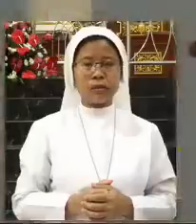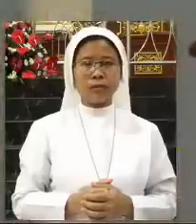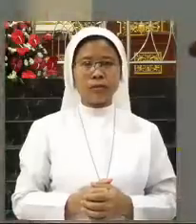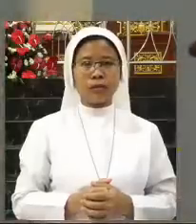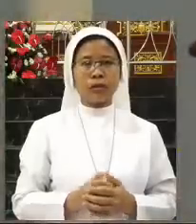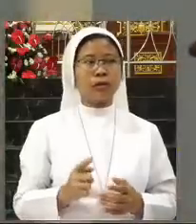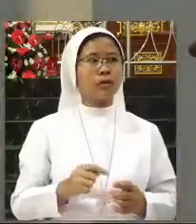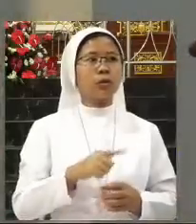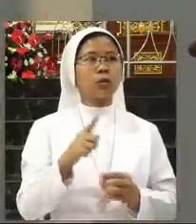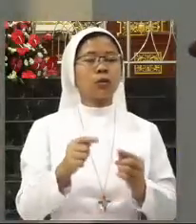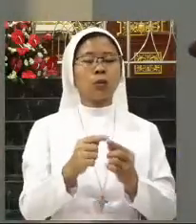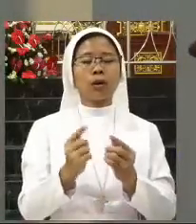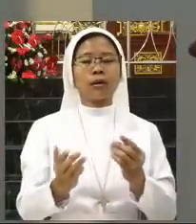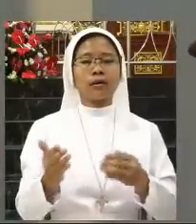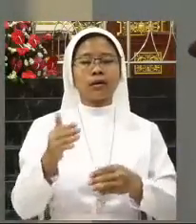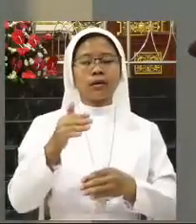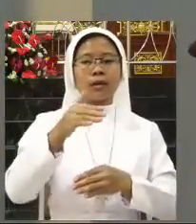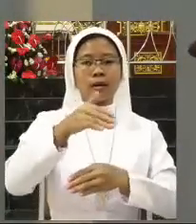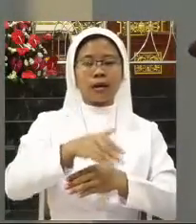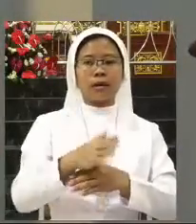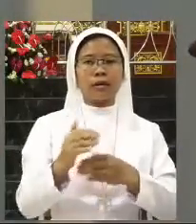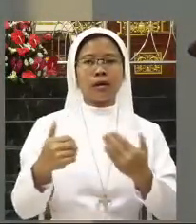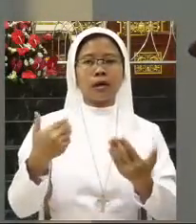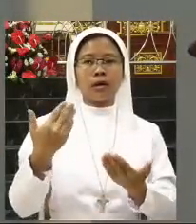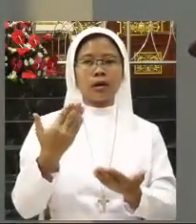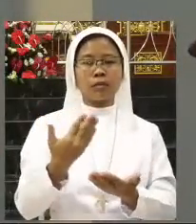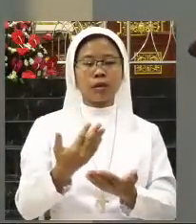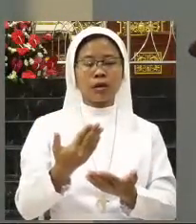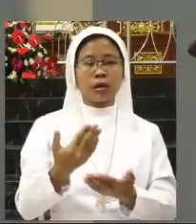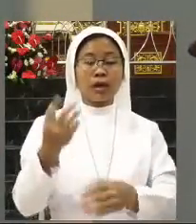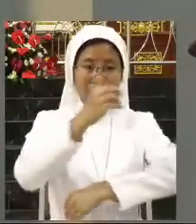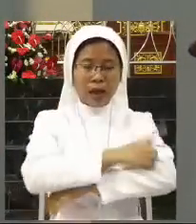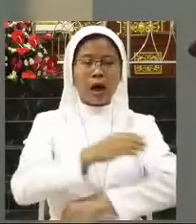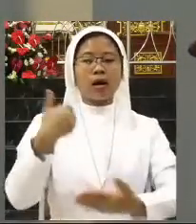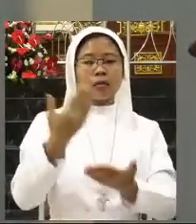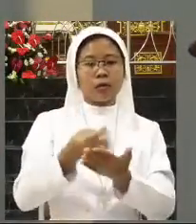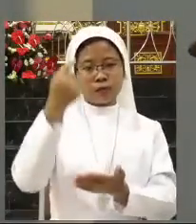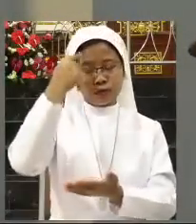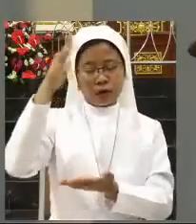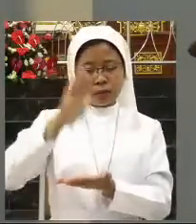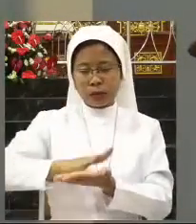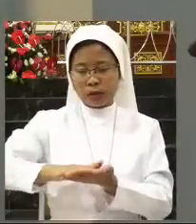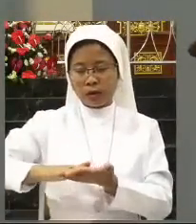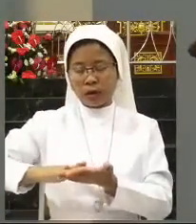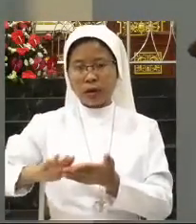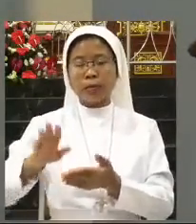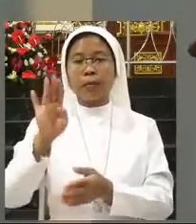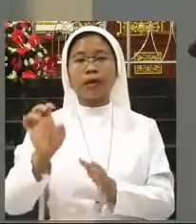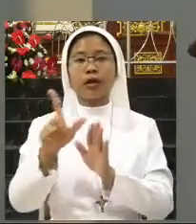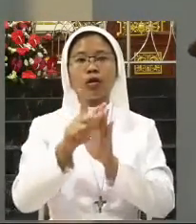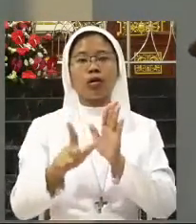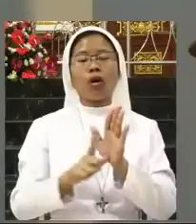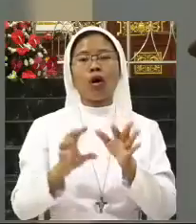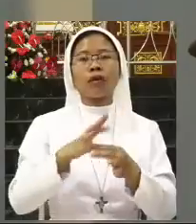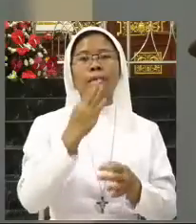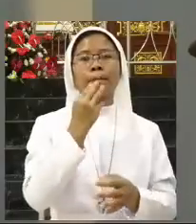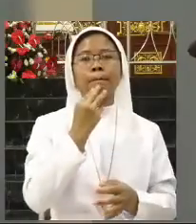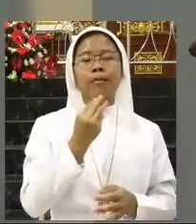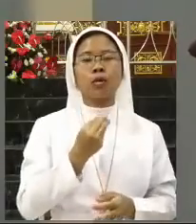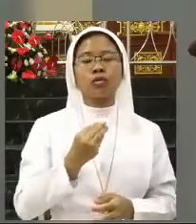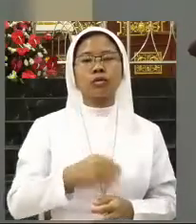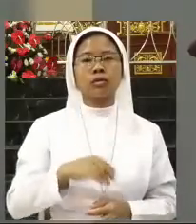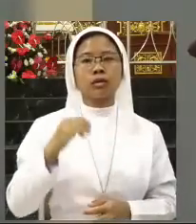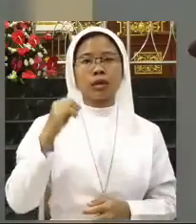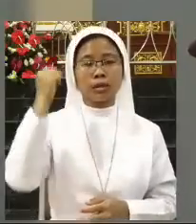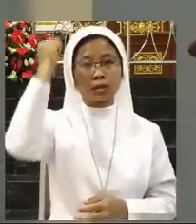When the time came for the purification rites required by the law of Moses, Joseph